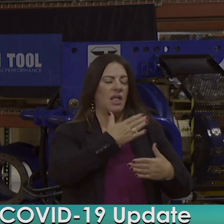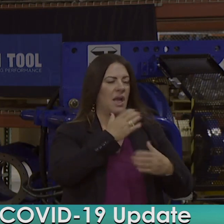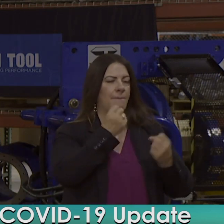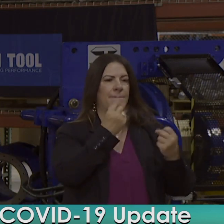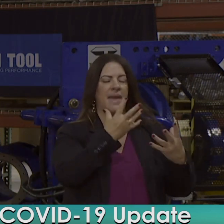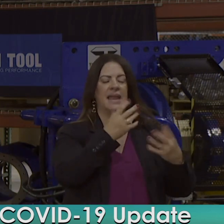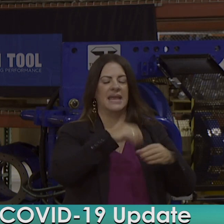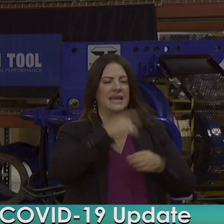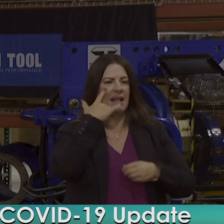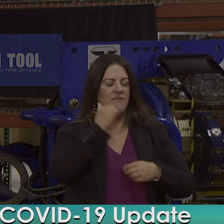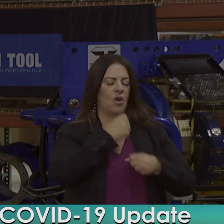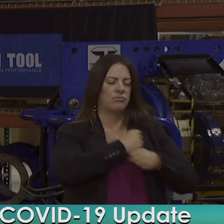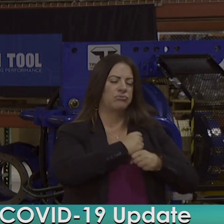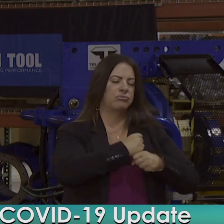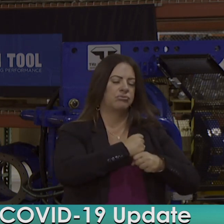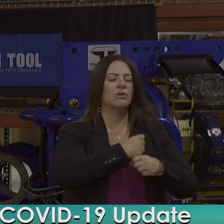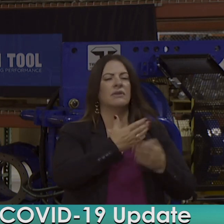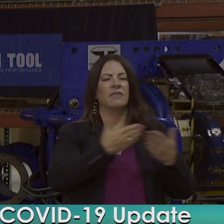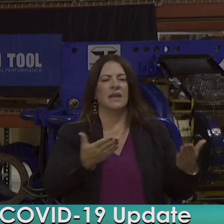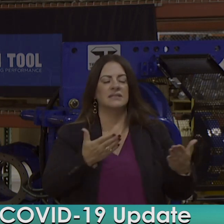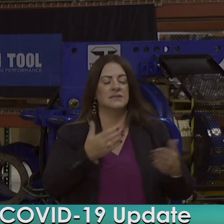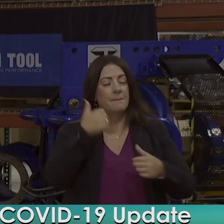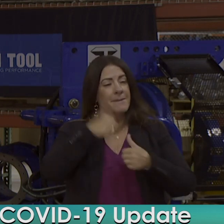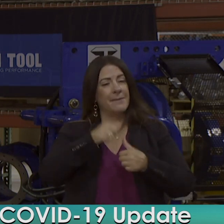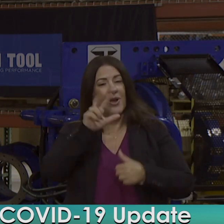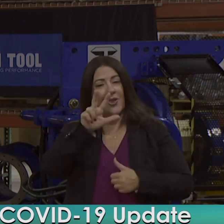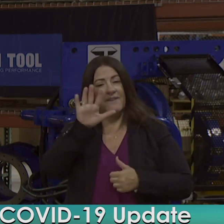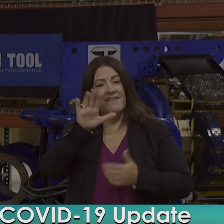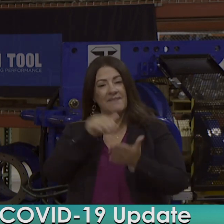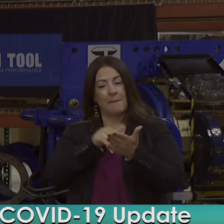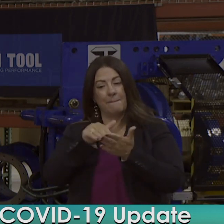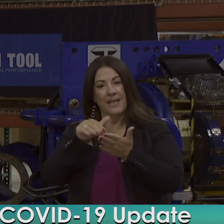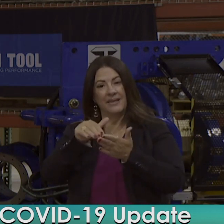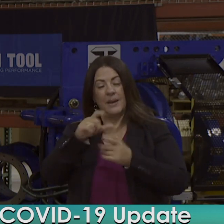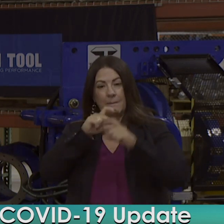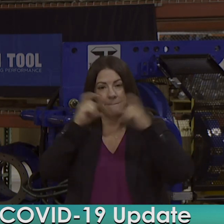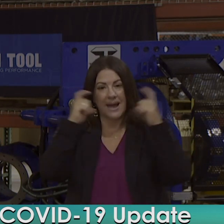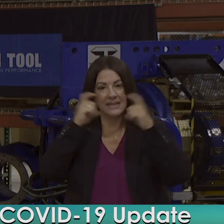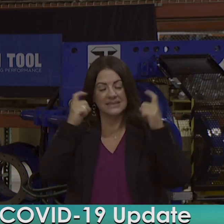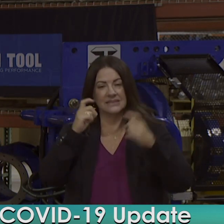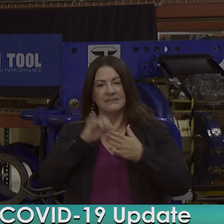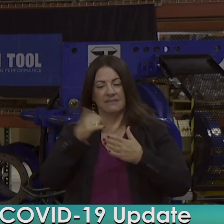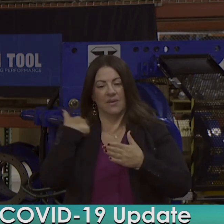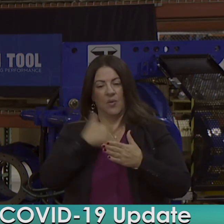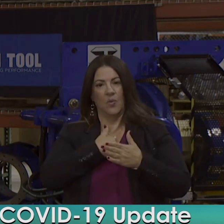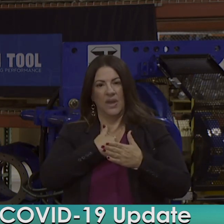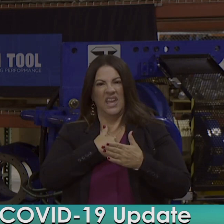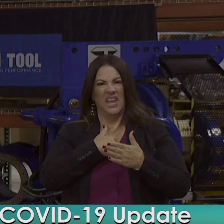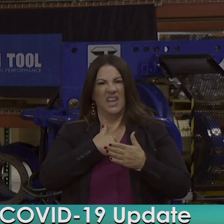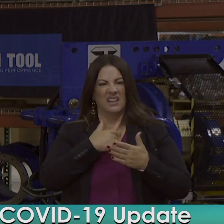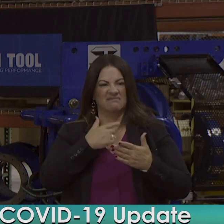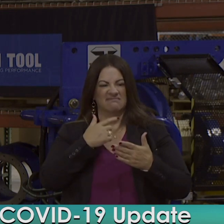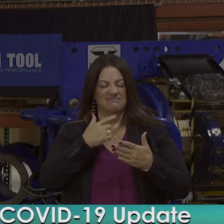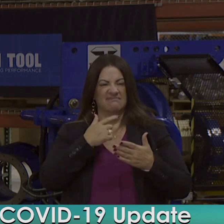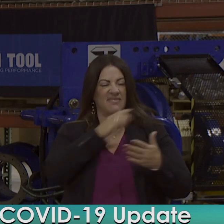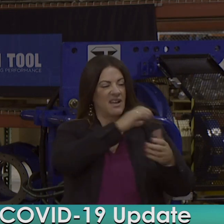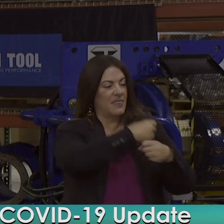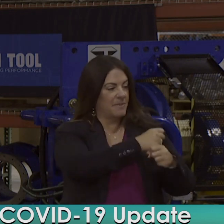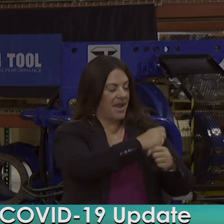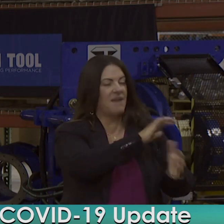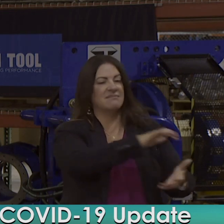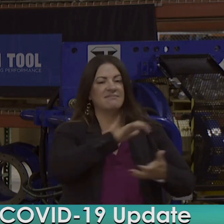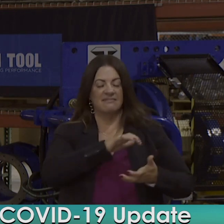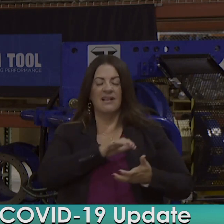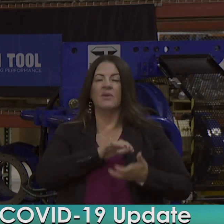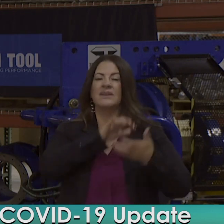work. We referenced a moment ago 35 million masks that we've distributed into the restaurant associations,